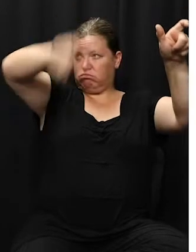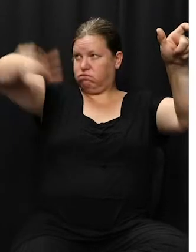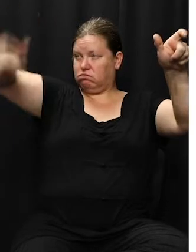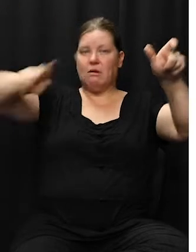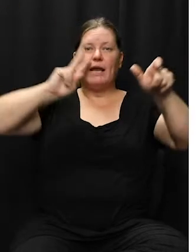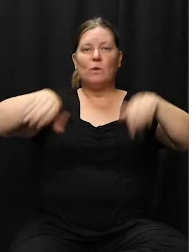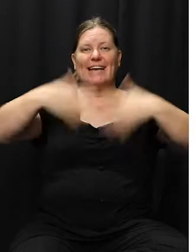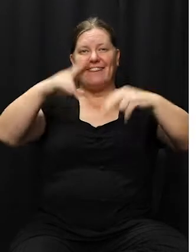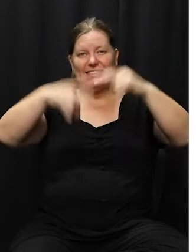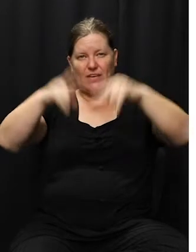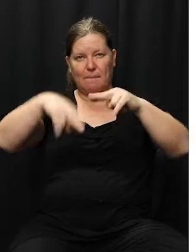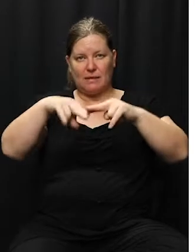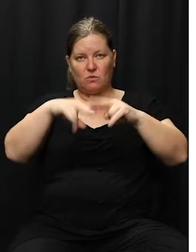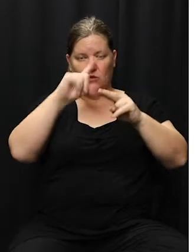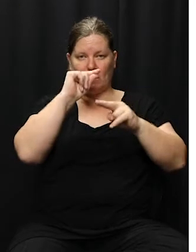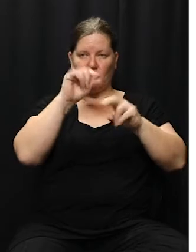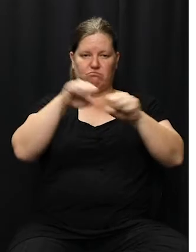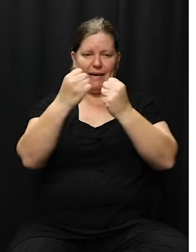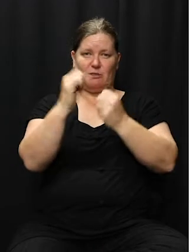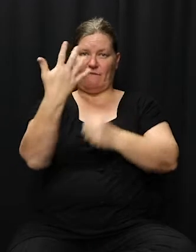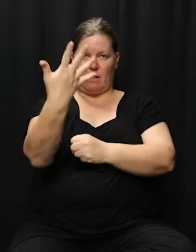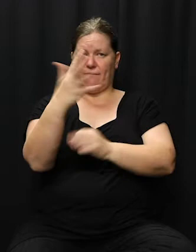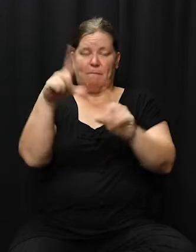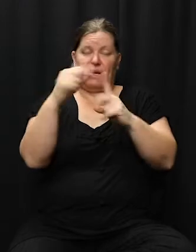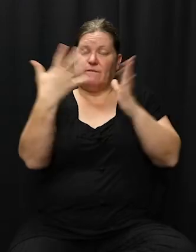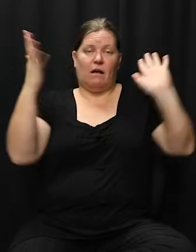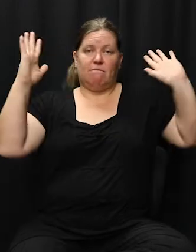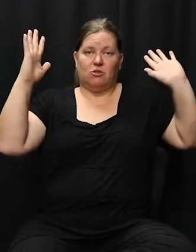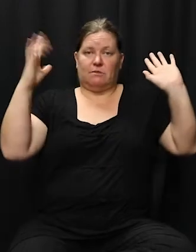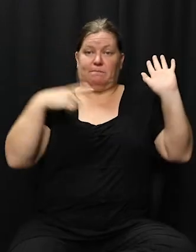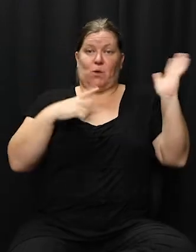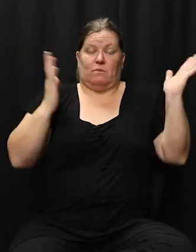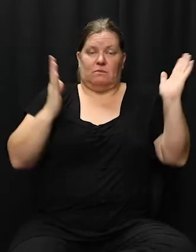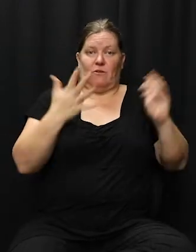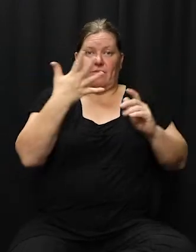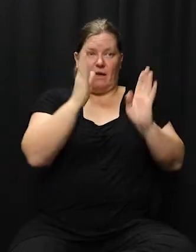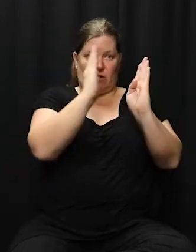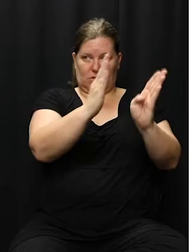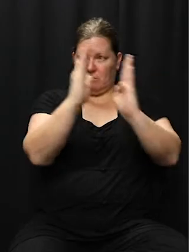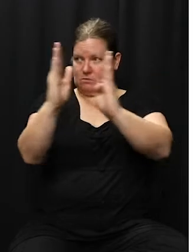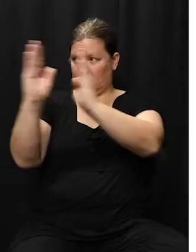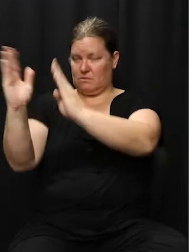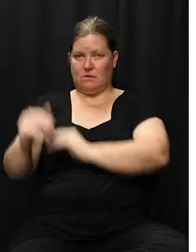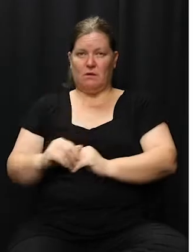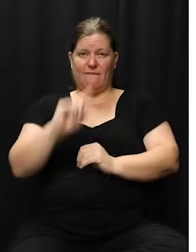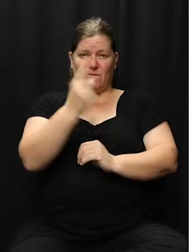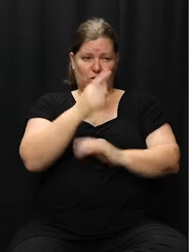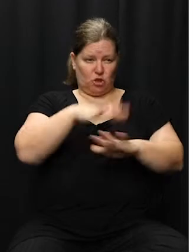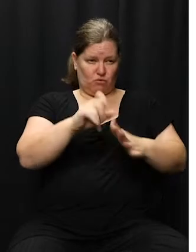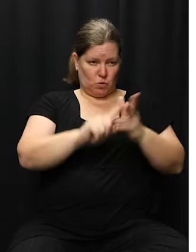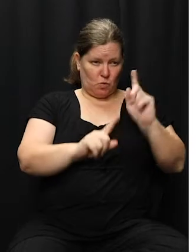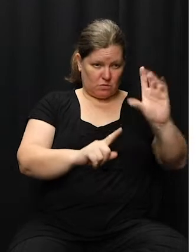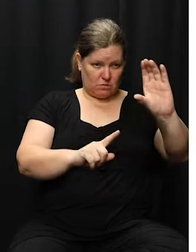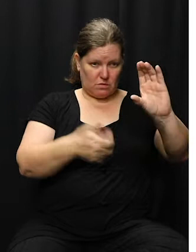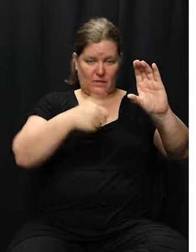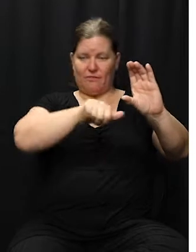those columns and I just broke it up into 5 developmental stages. It's completely arbitrary. It's just 5 because. So children do this, then they